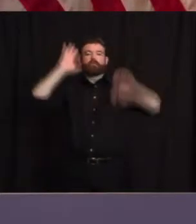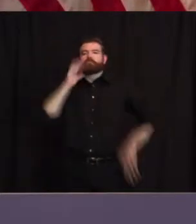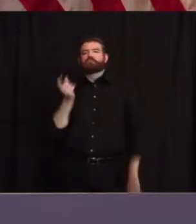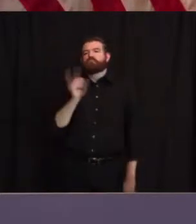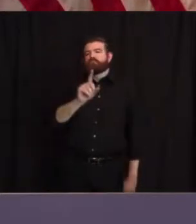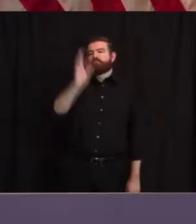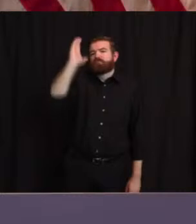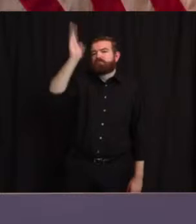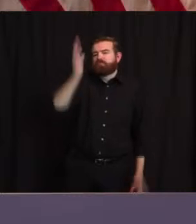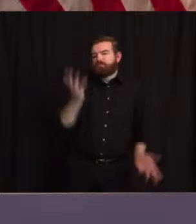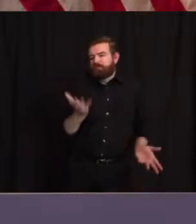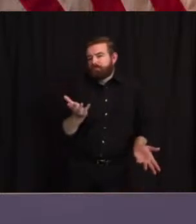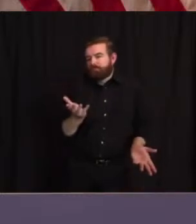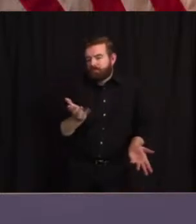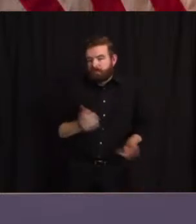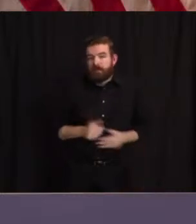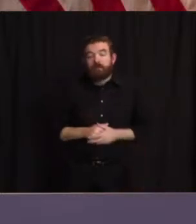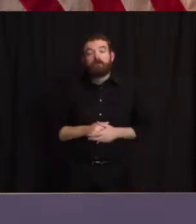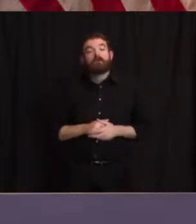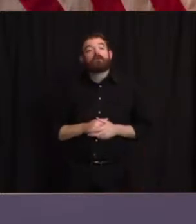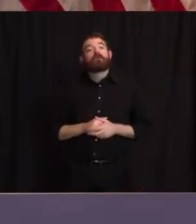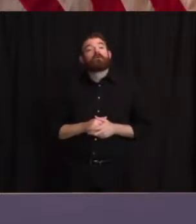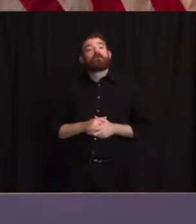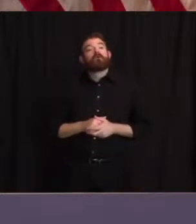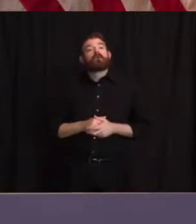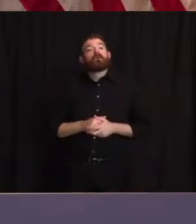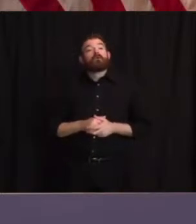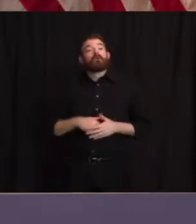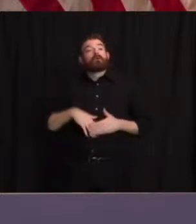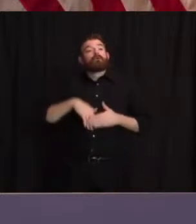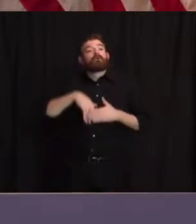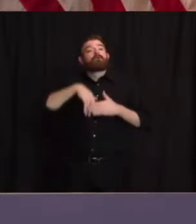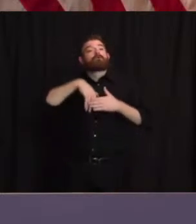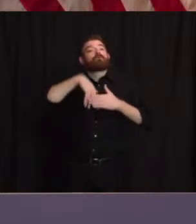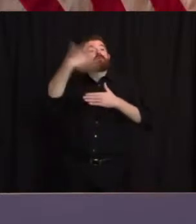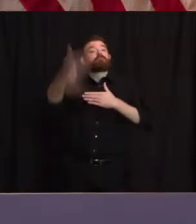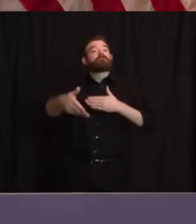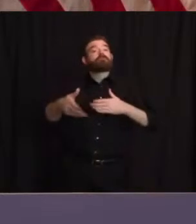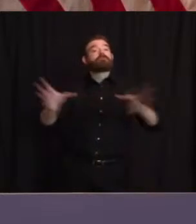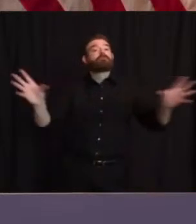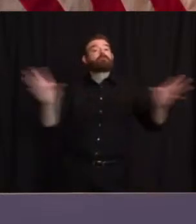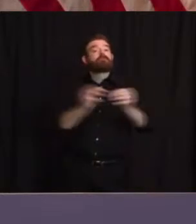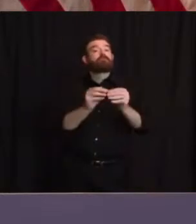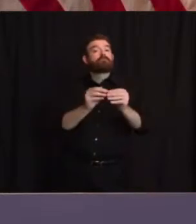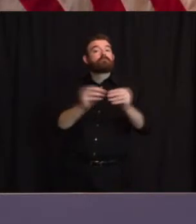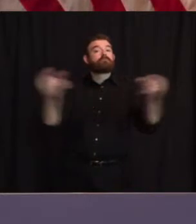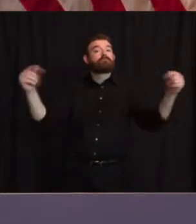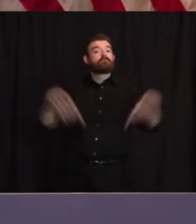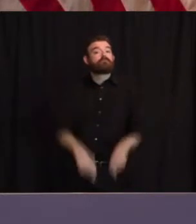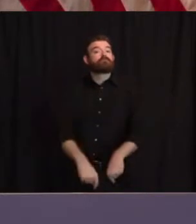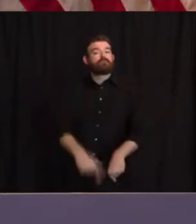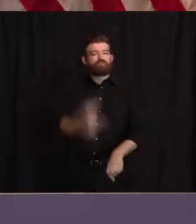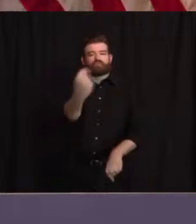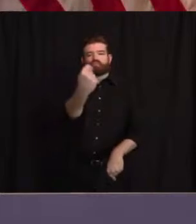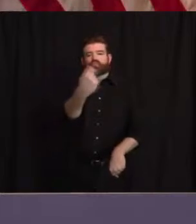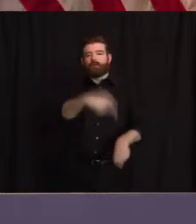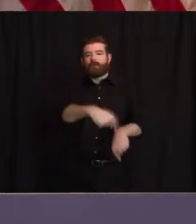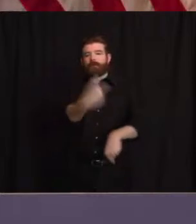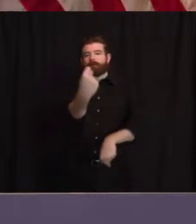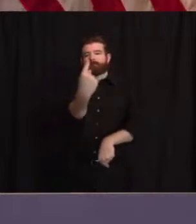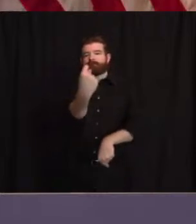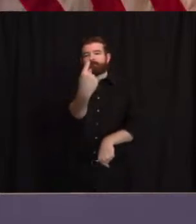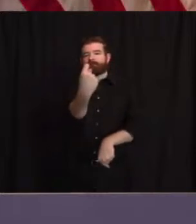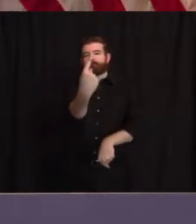back physically with you all Tuesday at 11 a.m. And it's 11 a.m. because we've got a White House call, I think, at 1